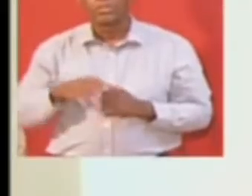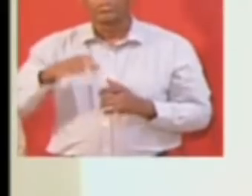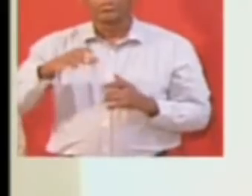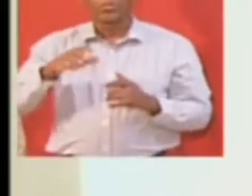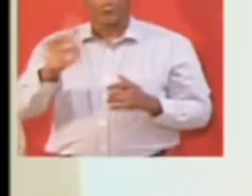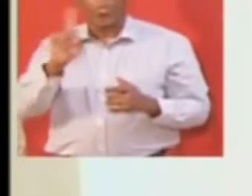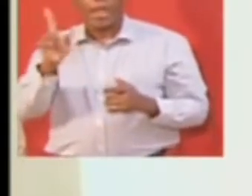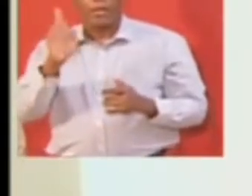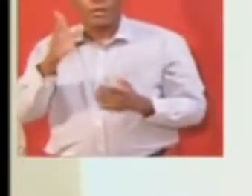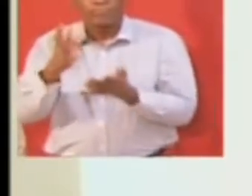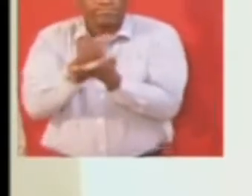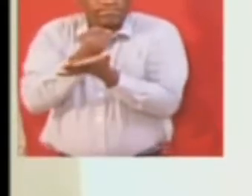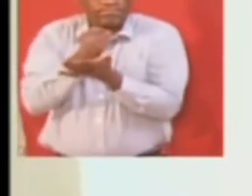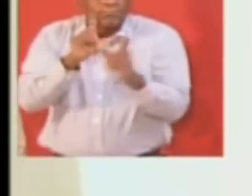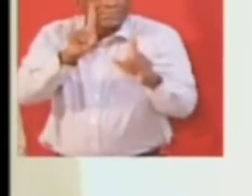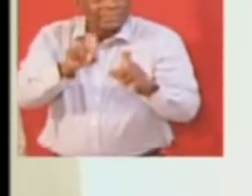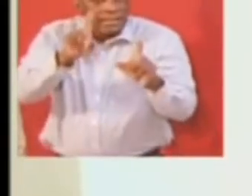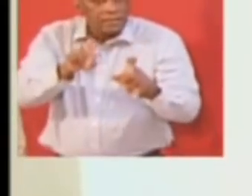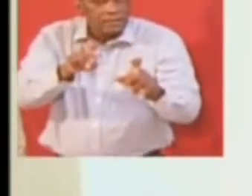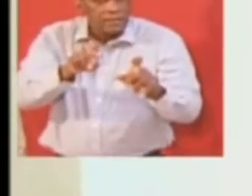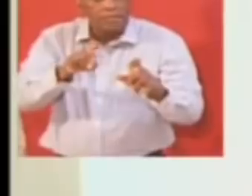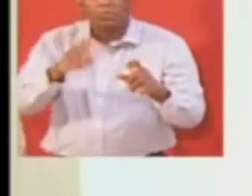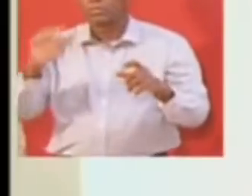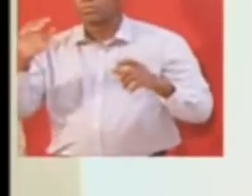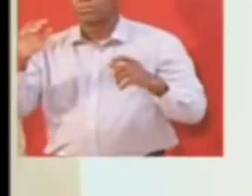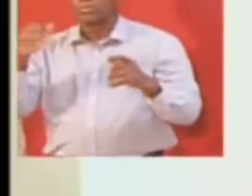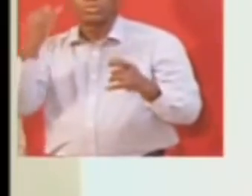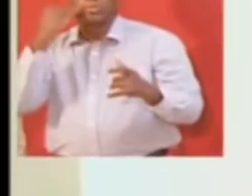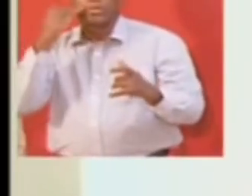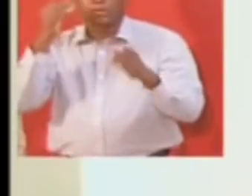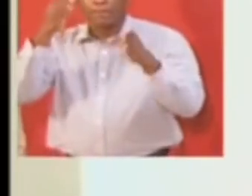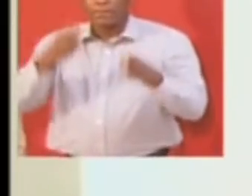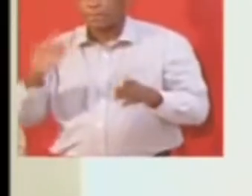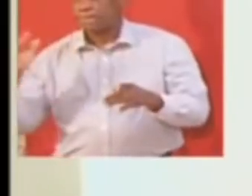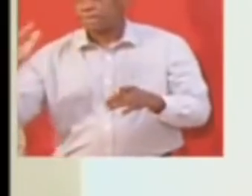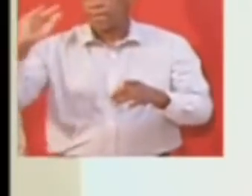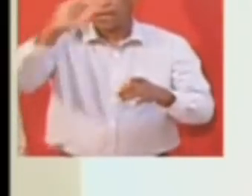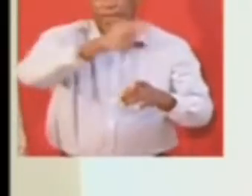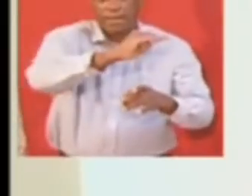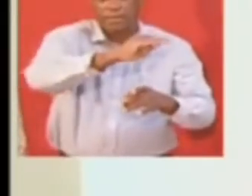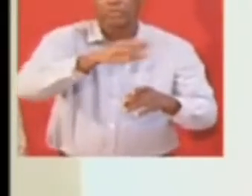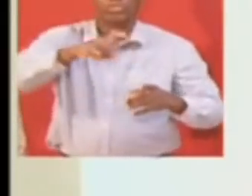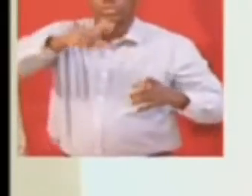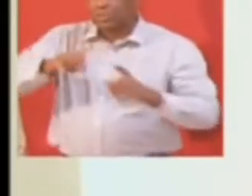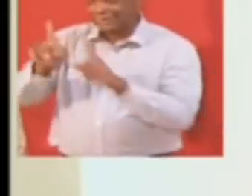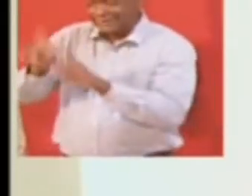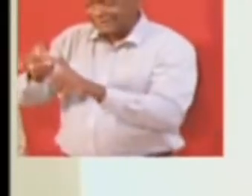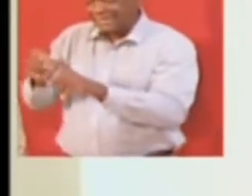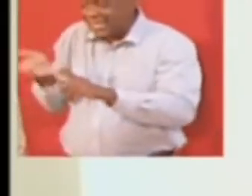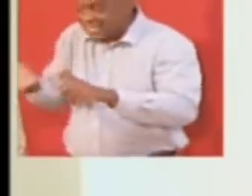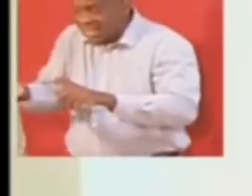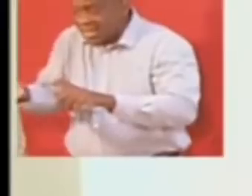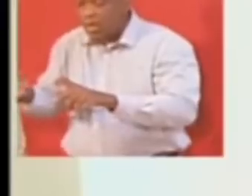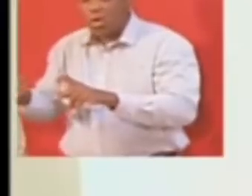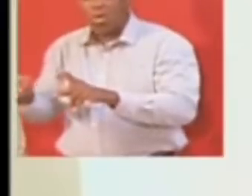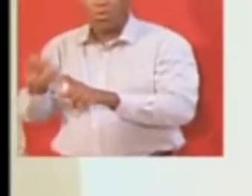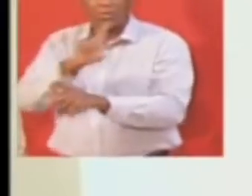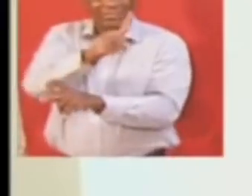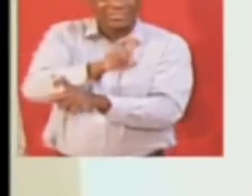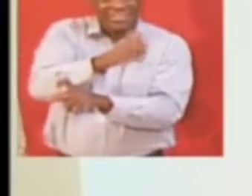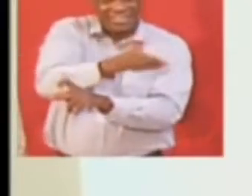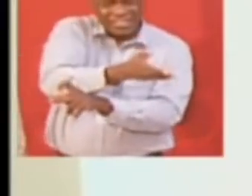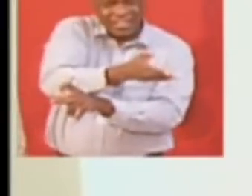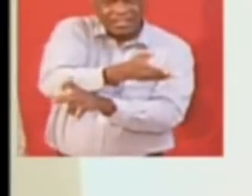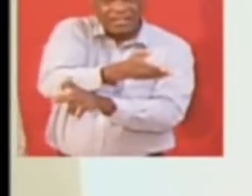arrival? And what period of time should that testing cover? Are persons required to be